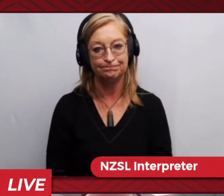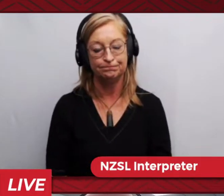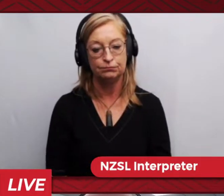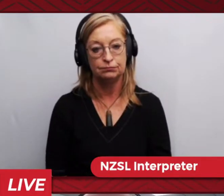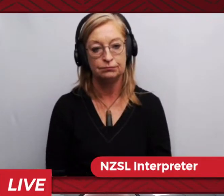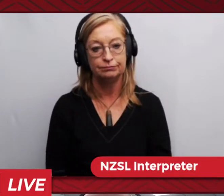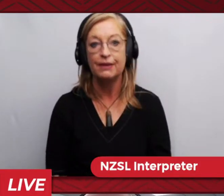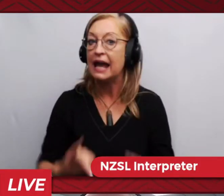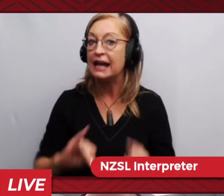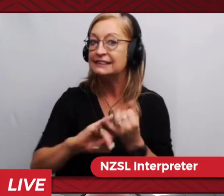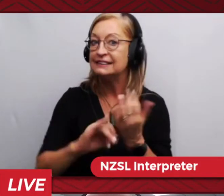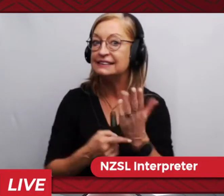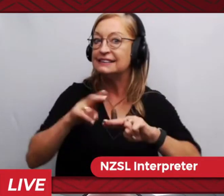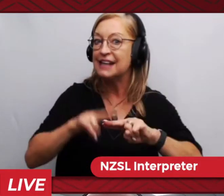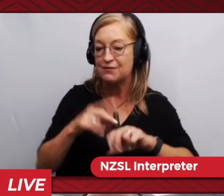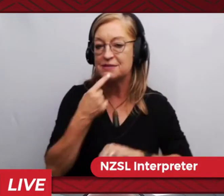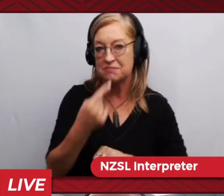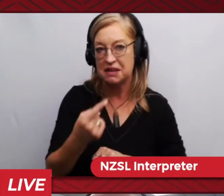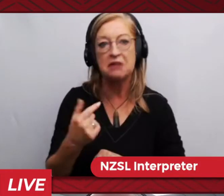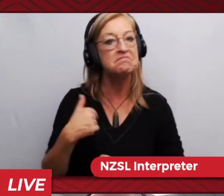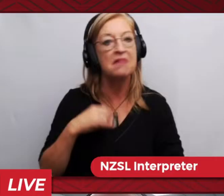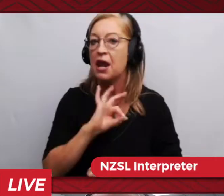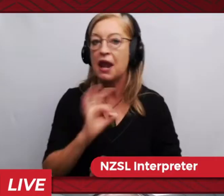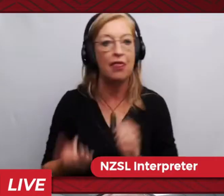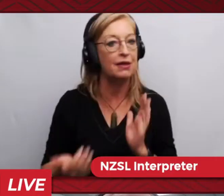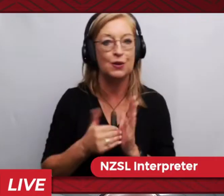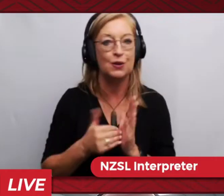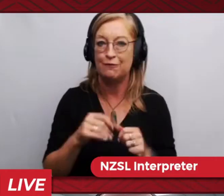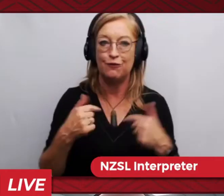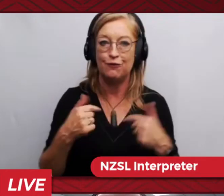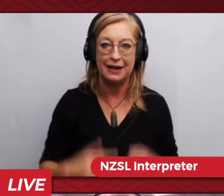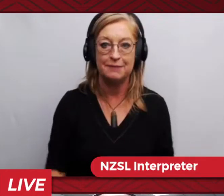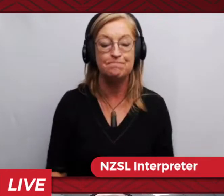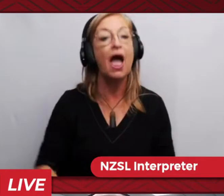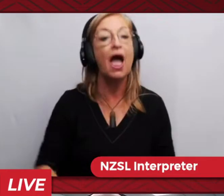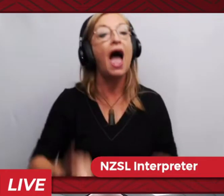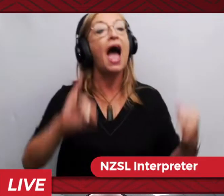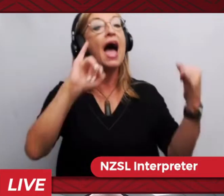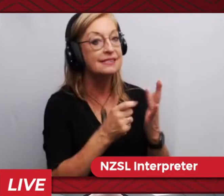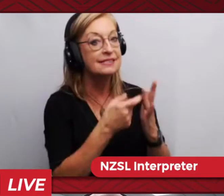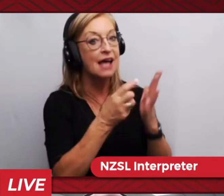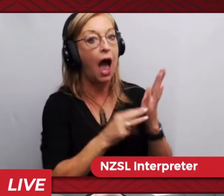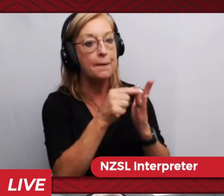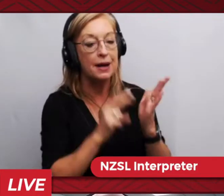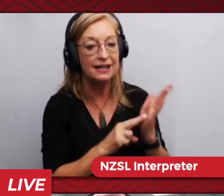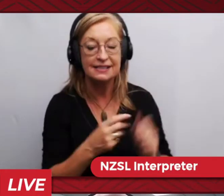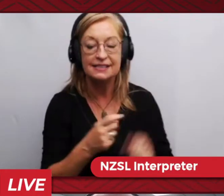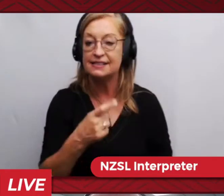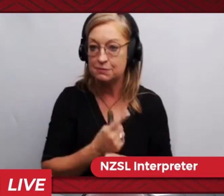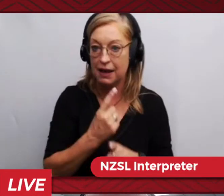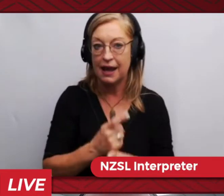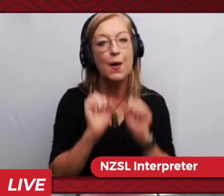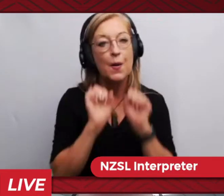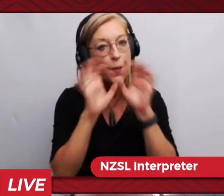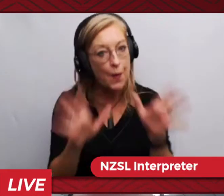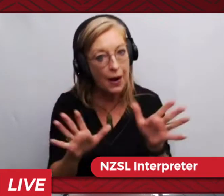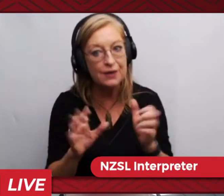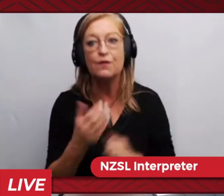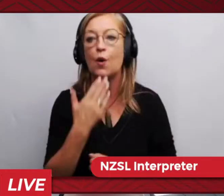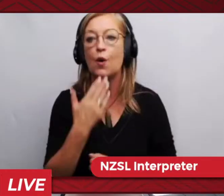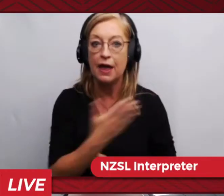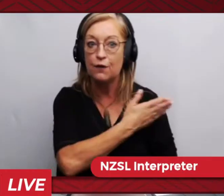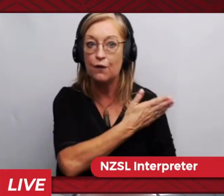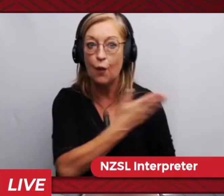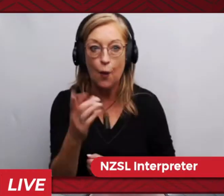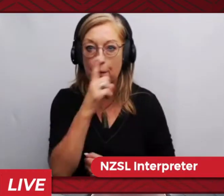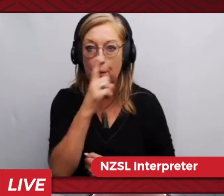Steph speaking, yeah, nothing further from me. Simon speaking. Wonderful. Thank you again, ladies. Thank you to everybody who tuned in and engaged